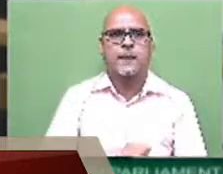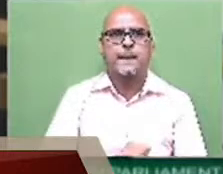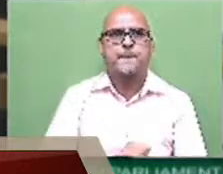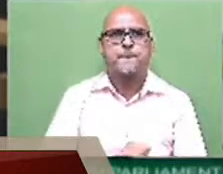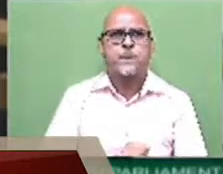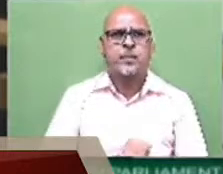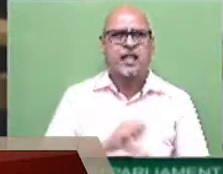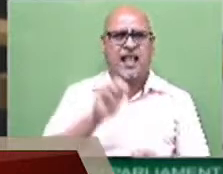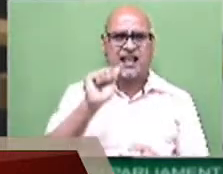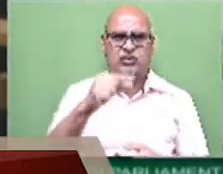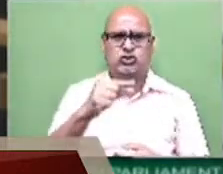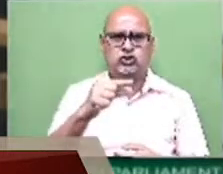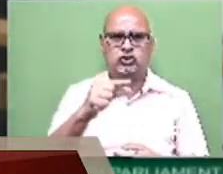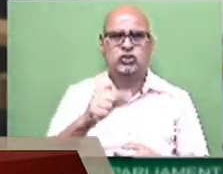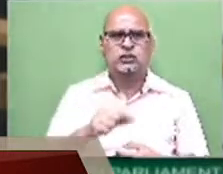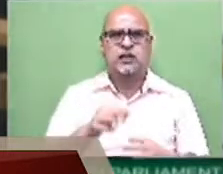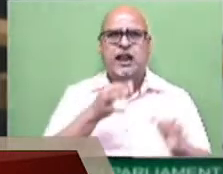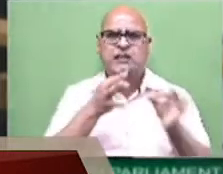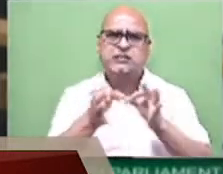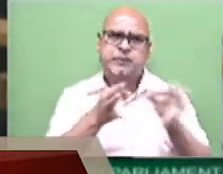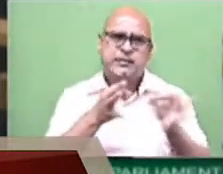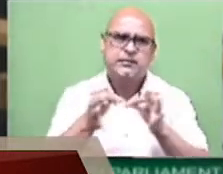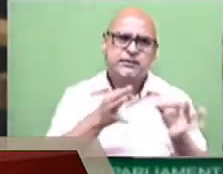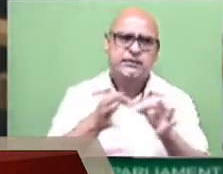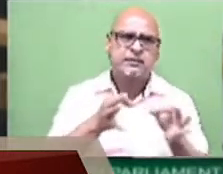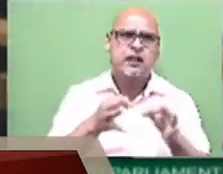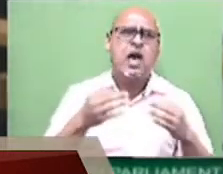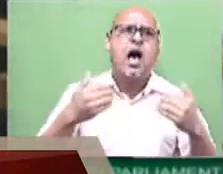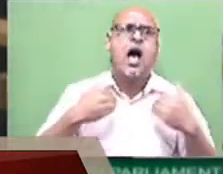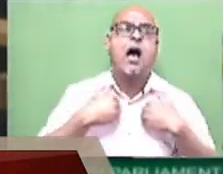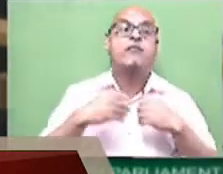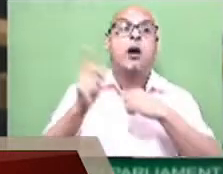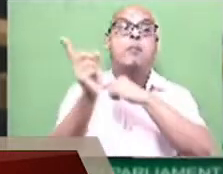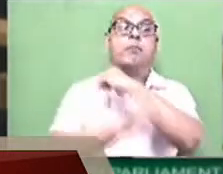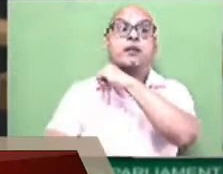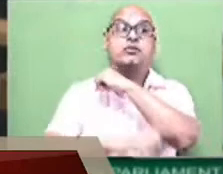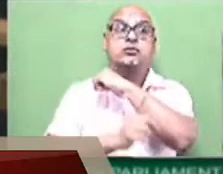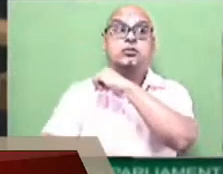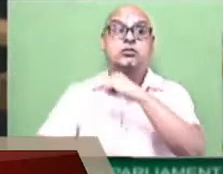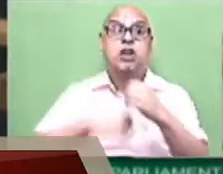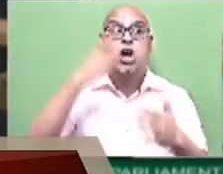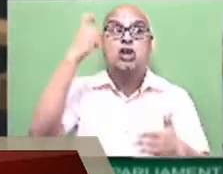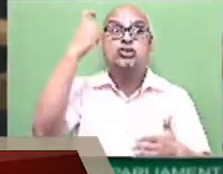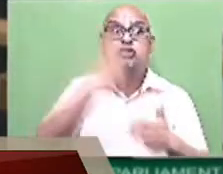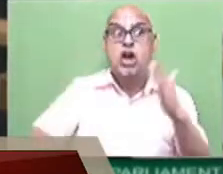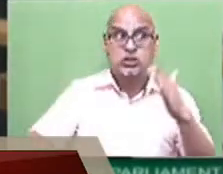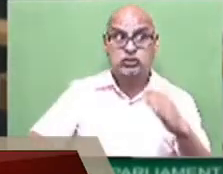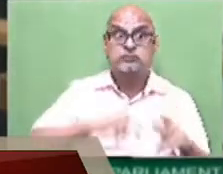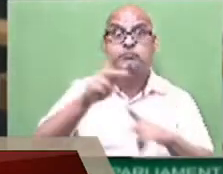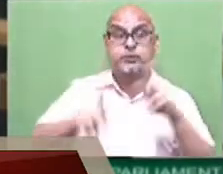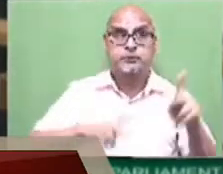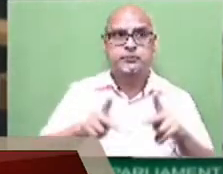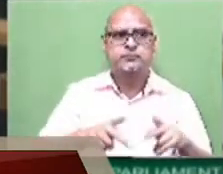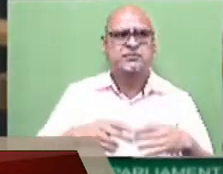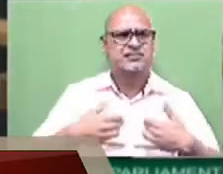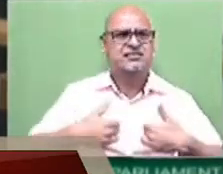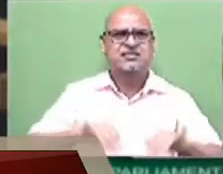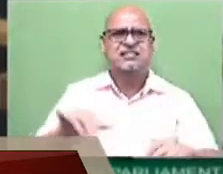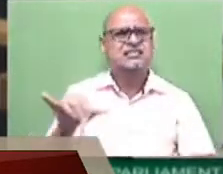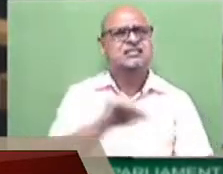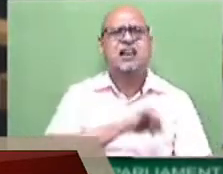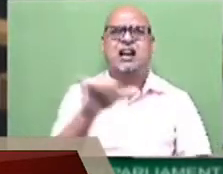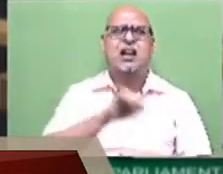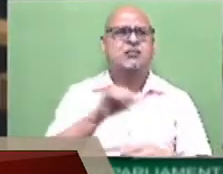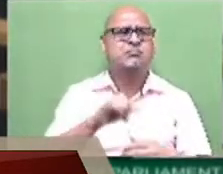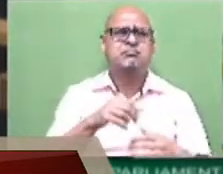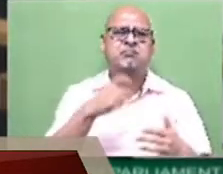the benefits are because it applies to other laws. We will be accustomed, many of us, if you have received a ticket for a